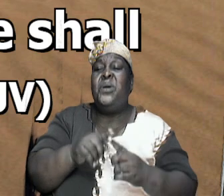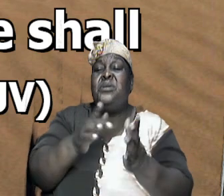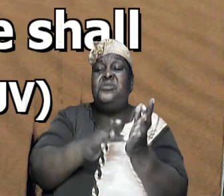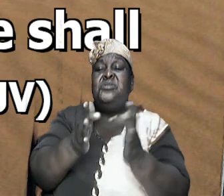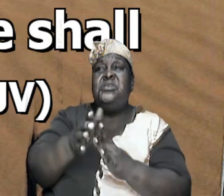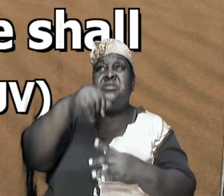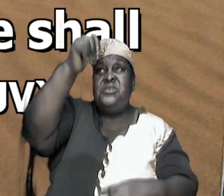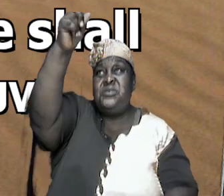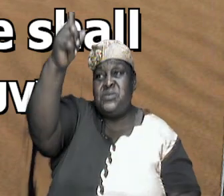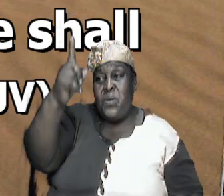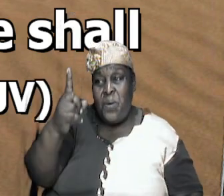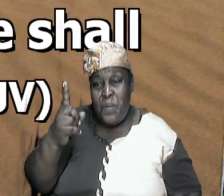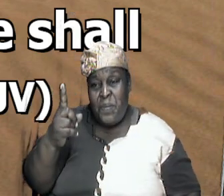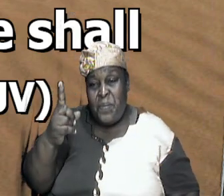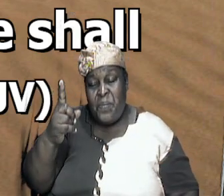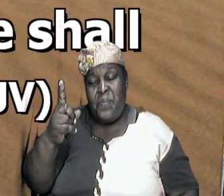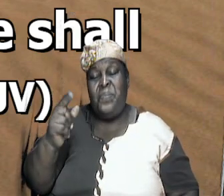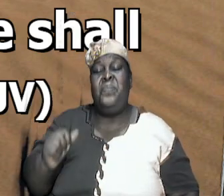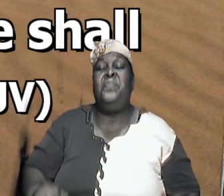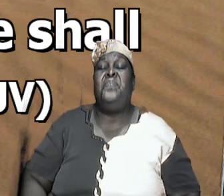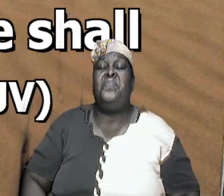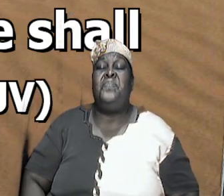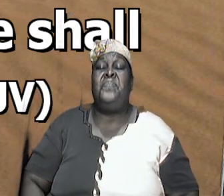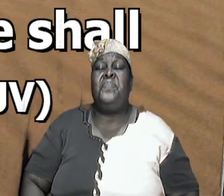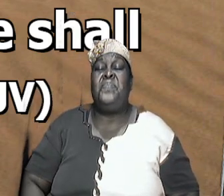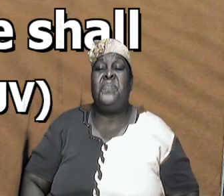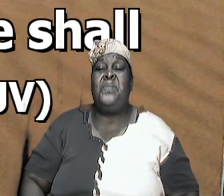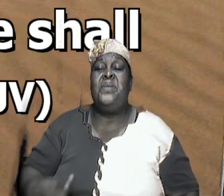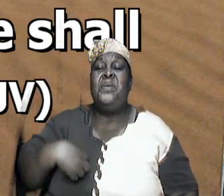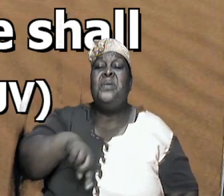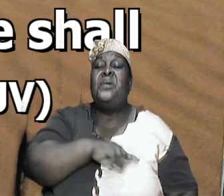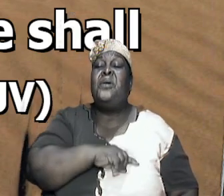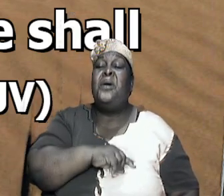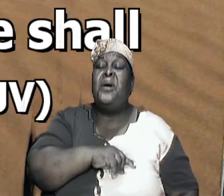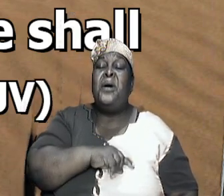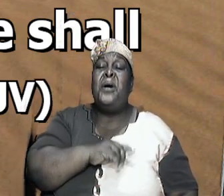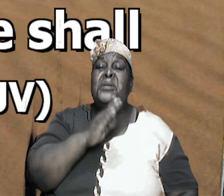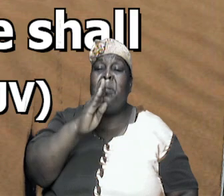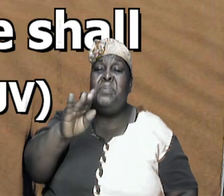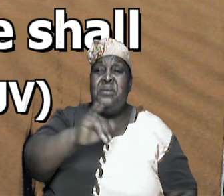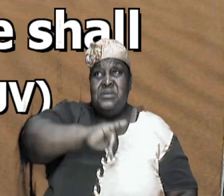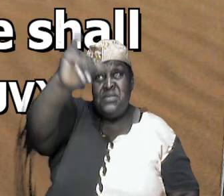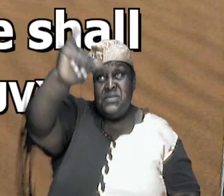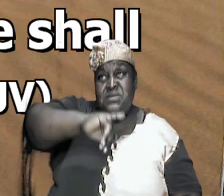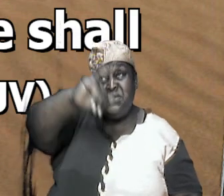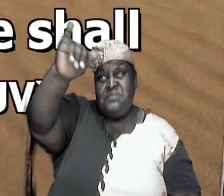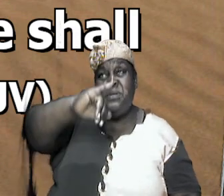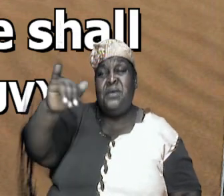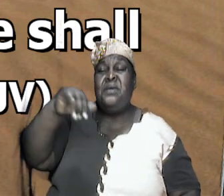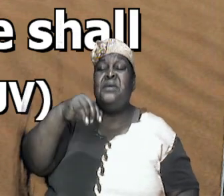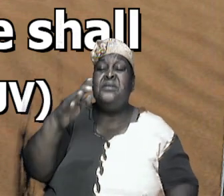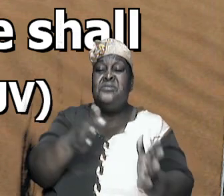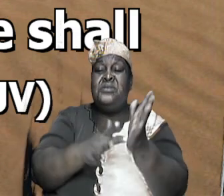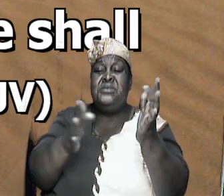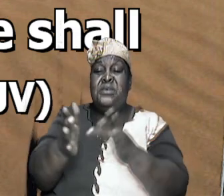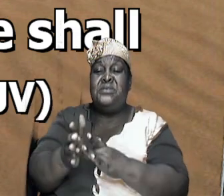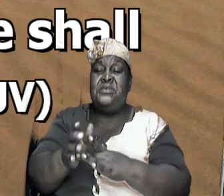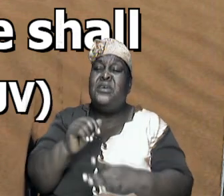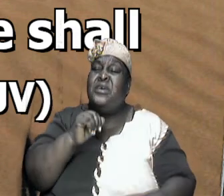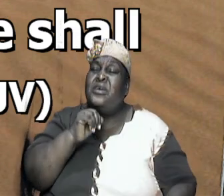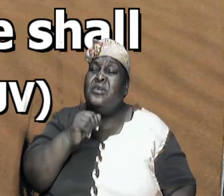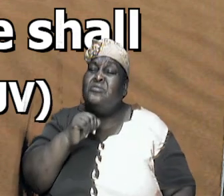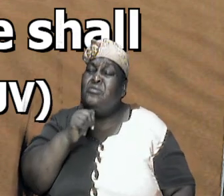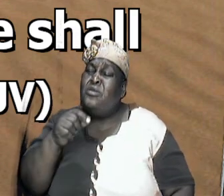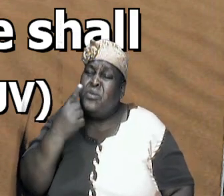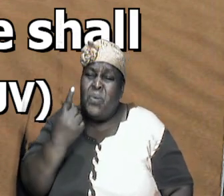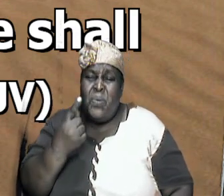shall appear, when the Lord will return, we are going to be like him. But not only did he state